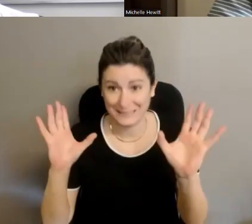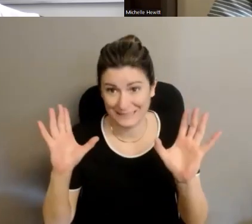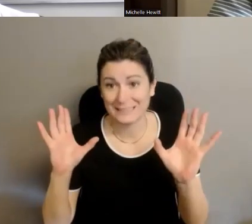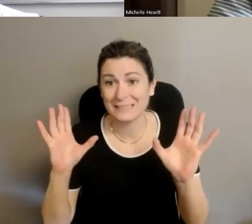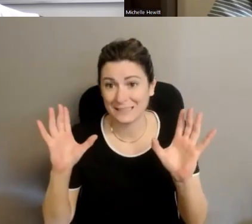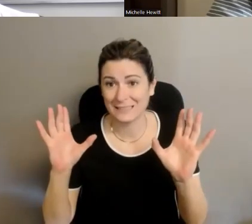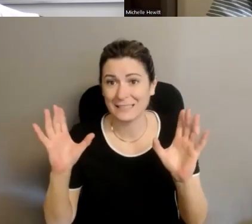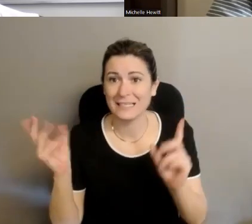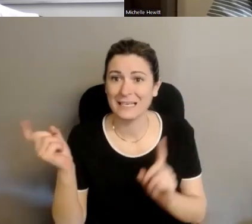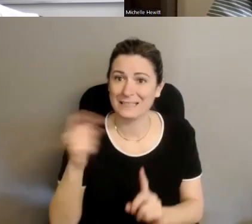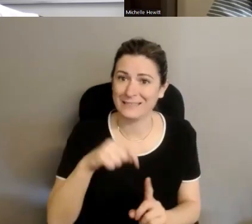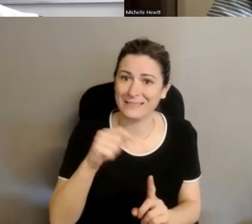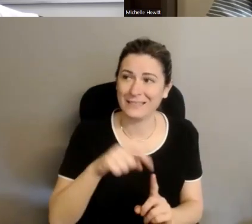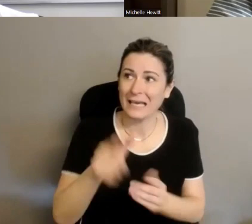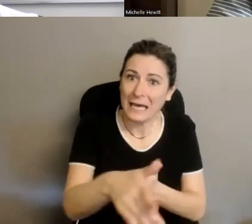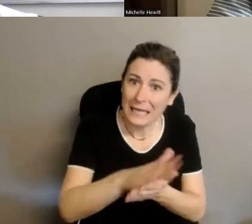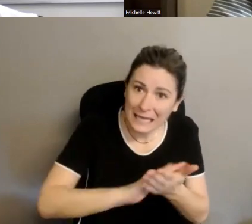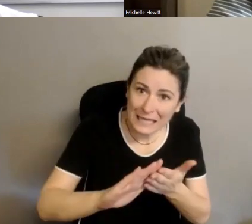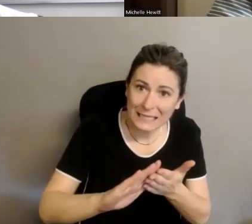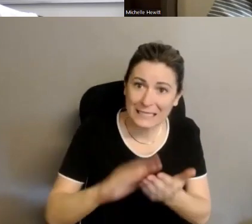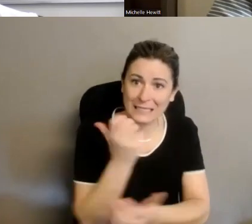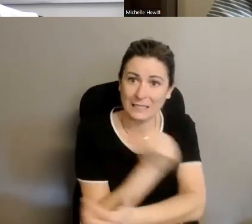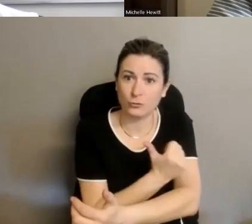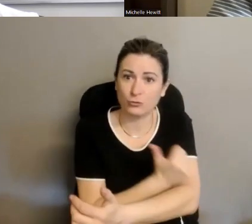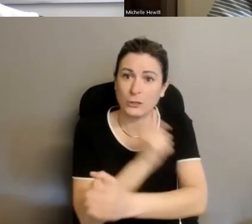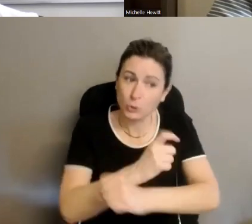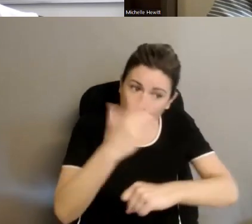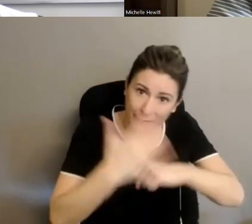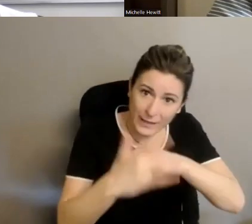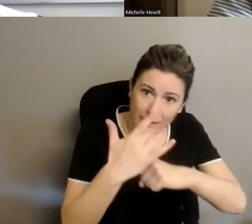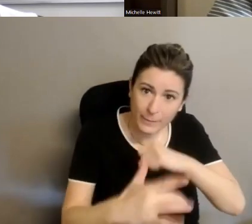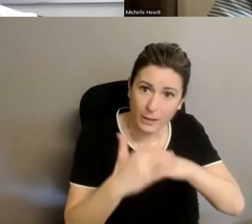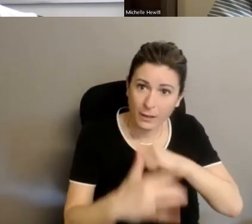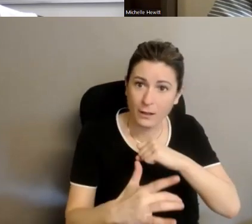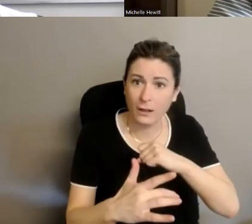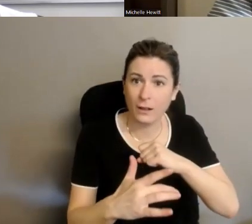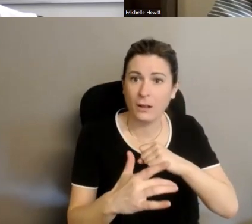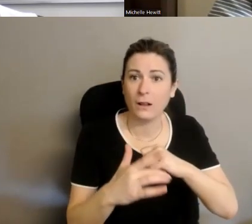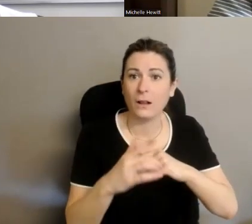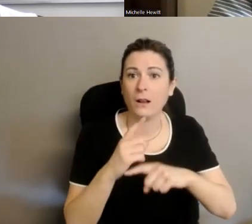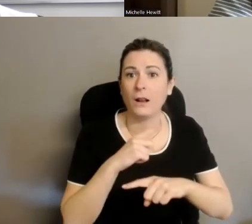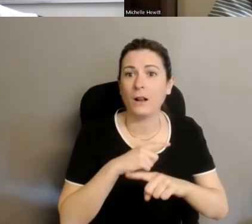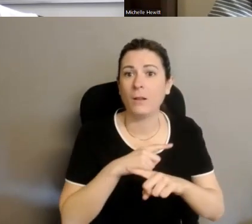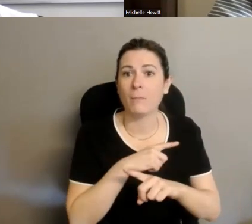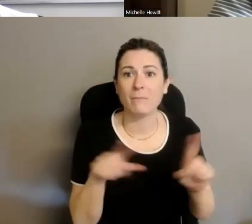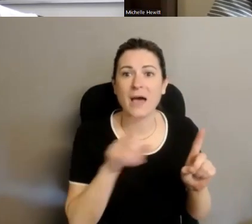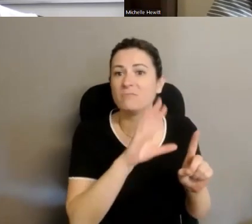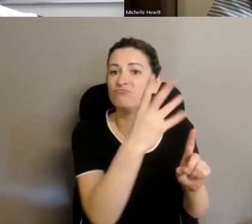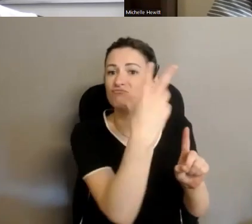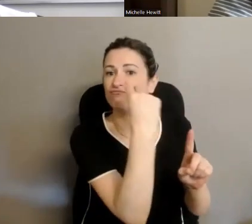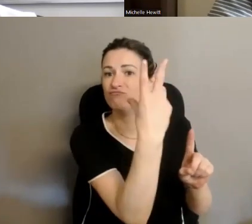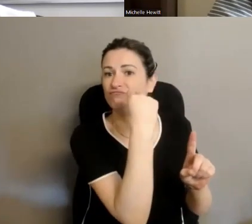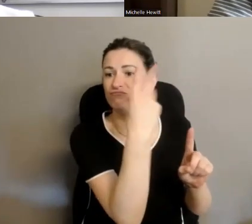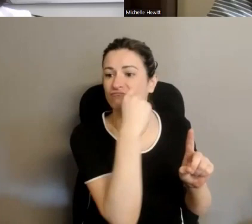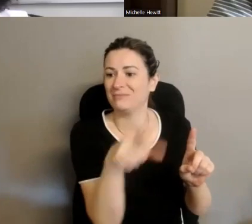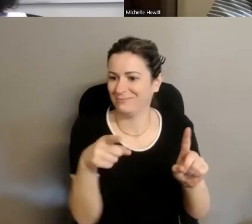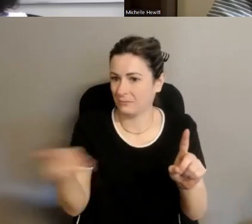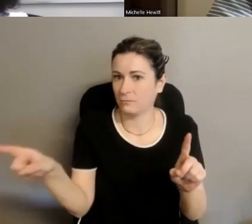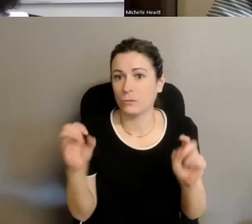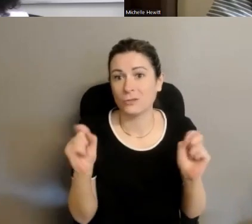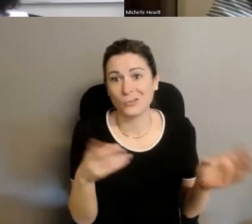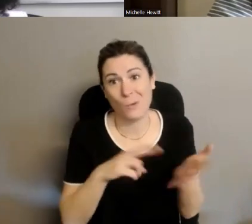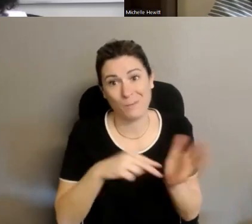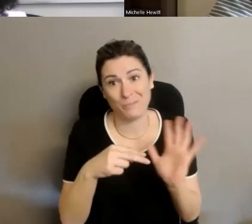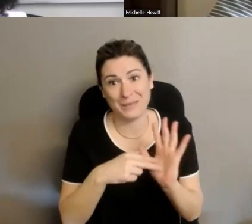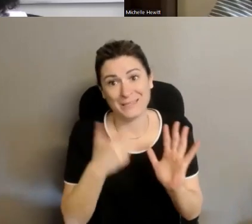using drugs that are often unsafe because they've got from street sources rather from pharmaceutical sources. So yeah, the